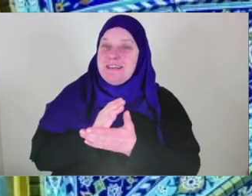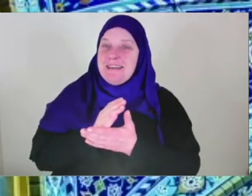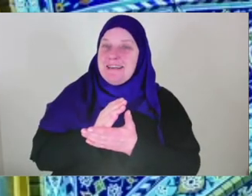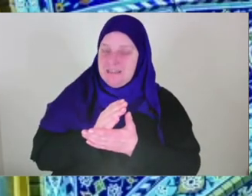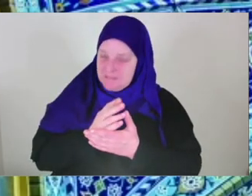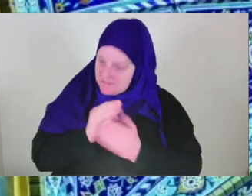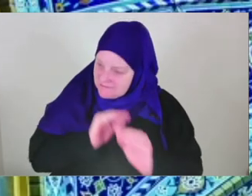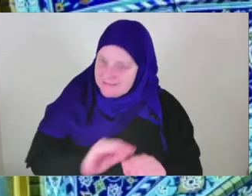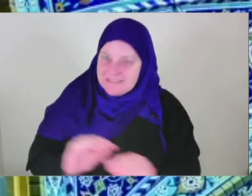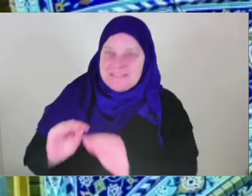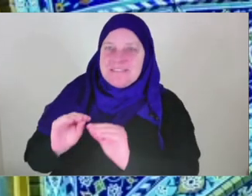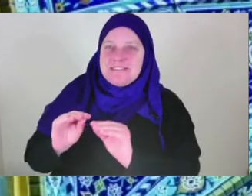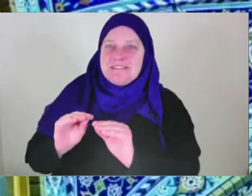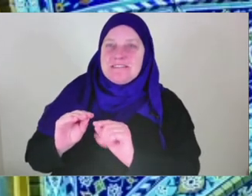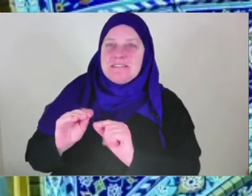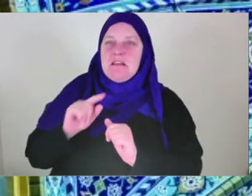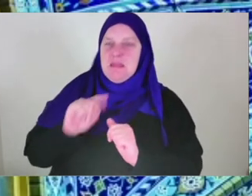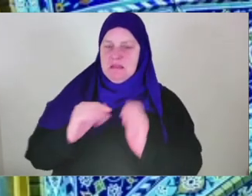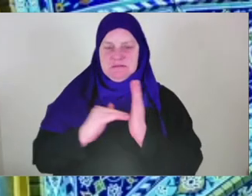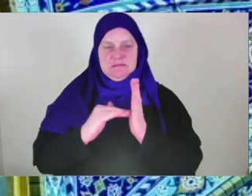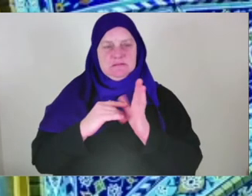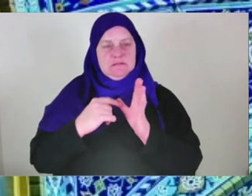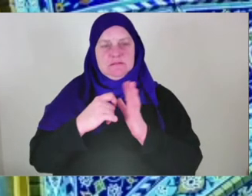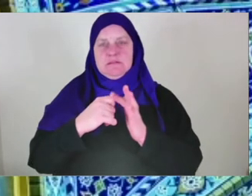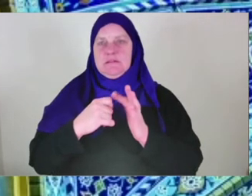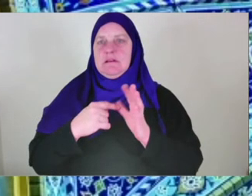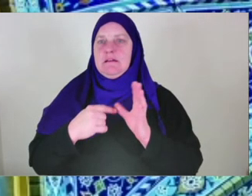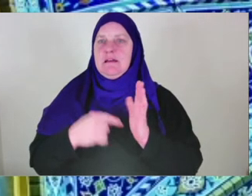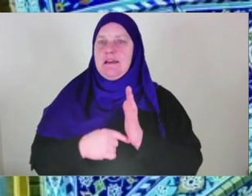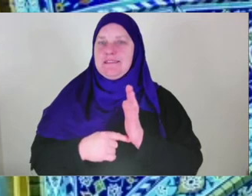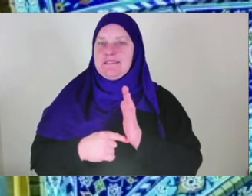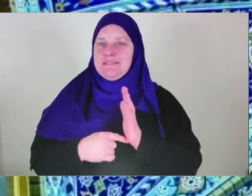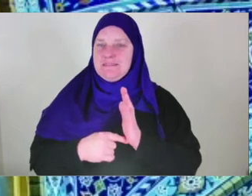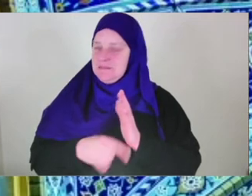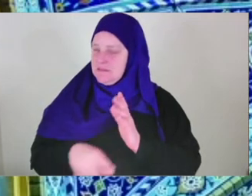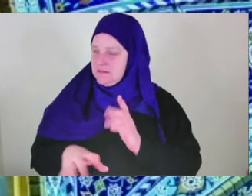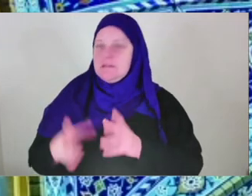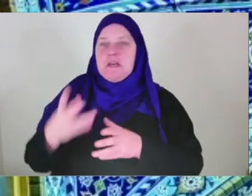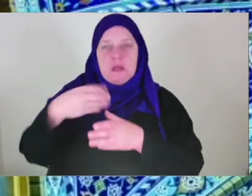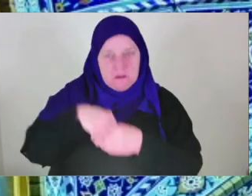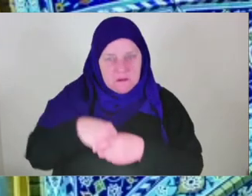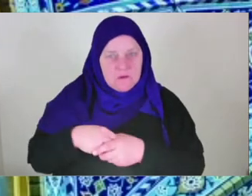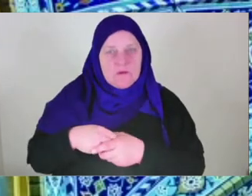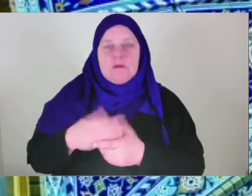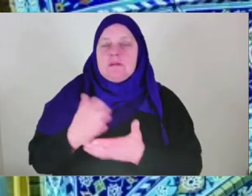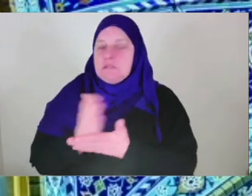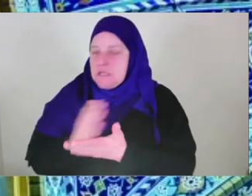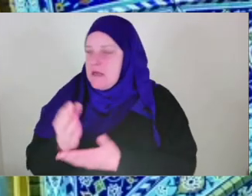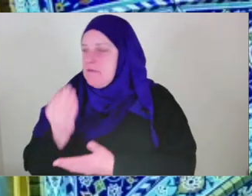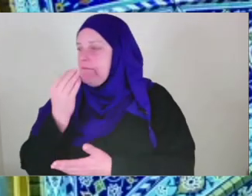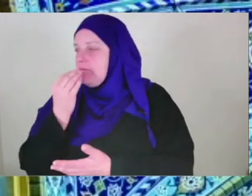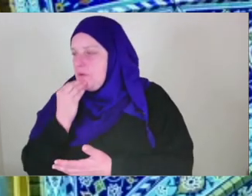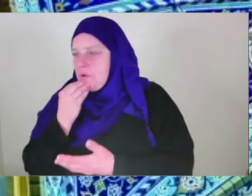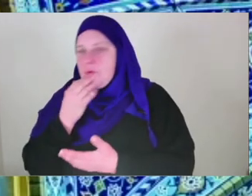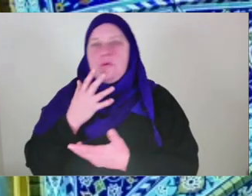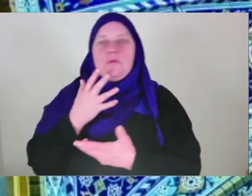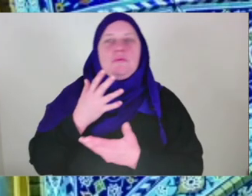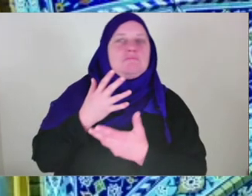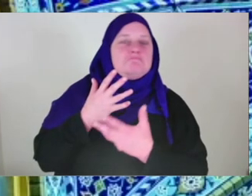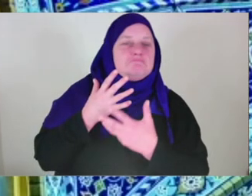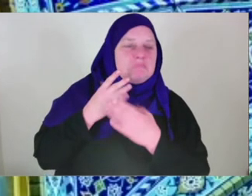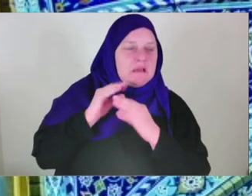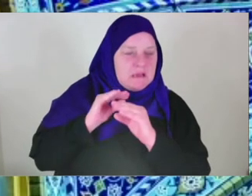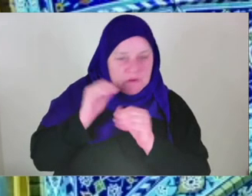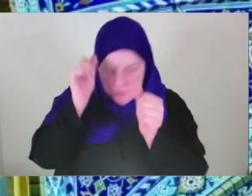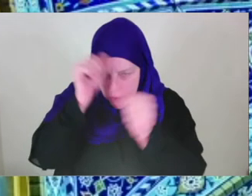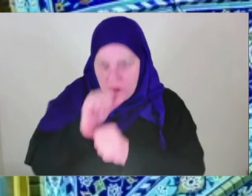think when you are reading the Quran about the zakat, don't think about the jurisprudential meaning of it. Zakat in the Quran in general includes what we call